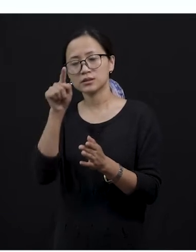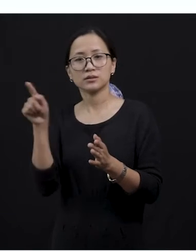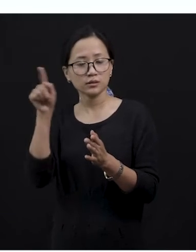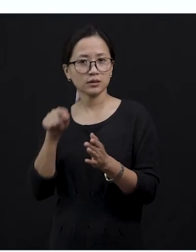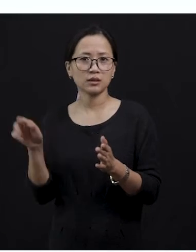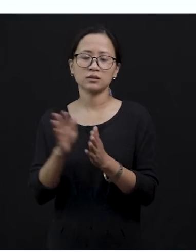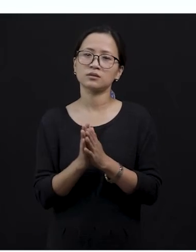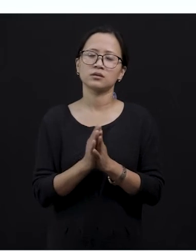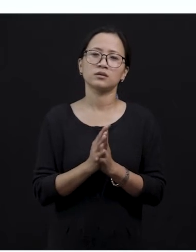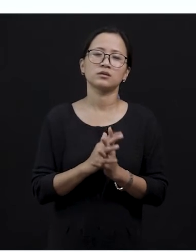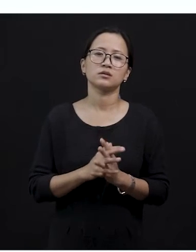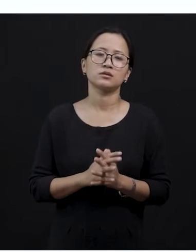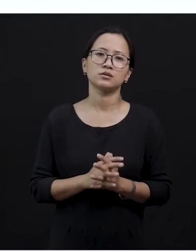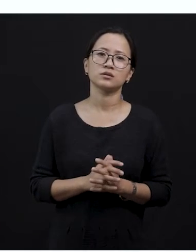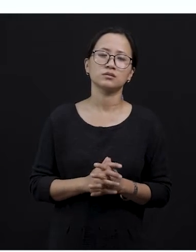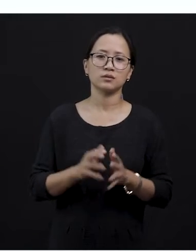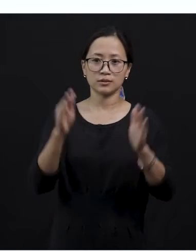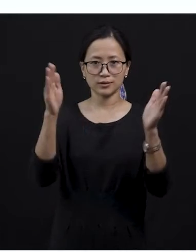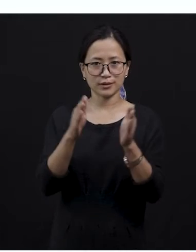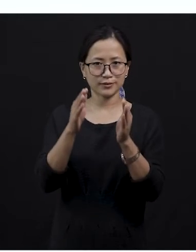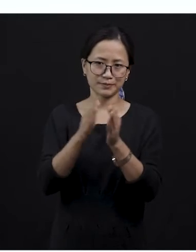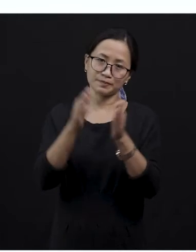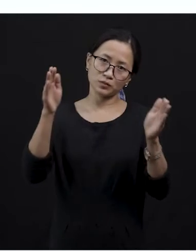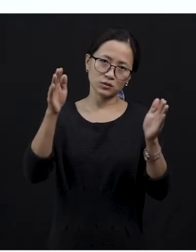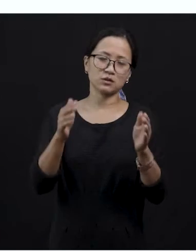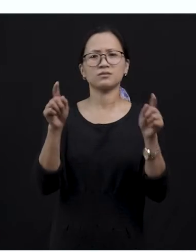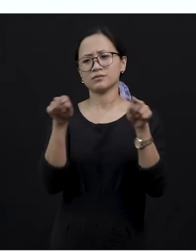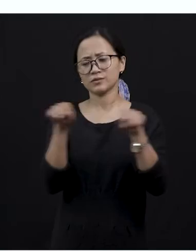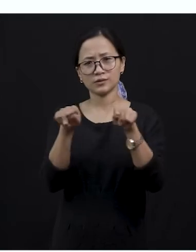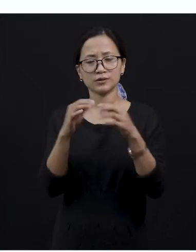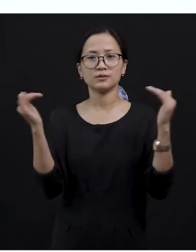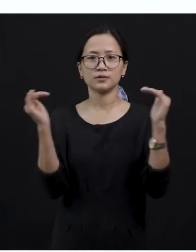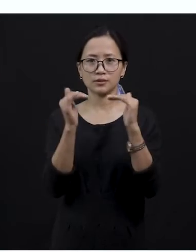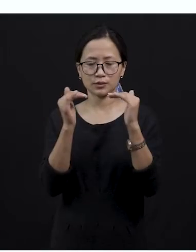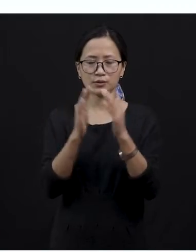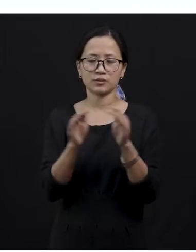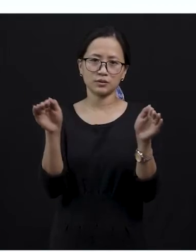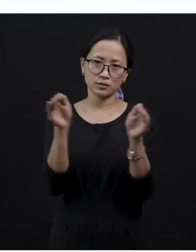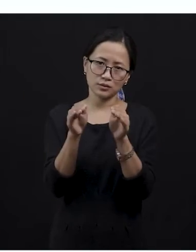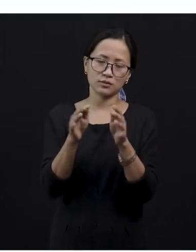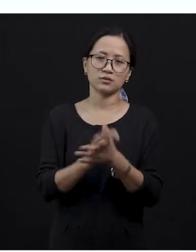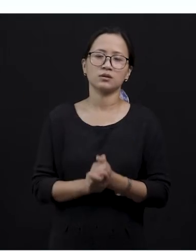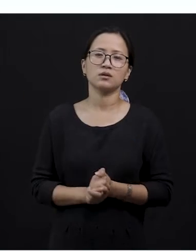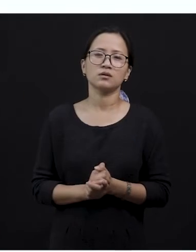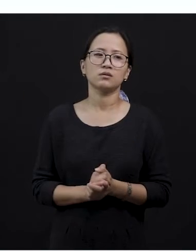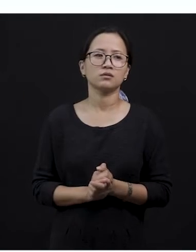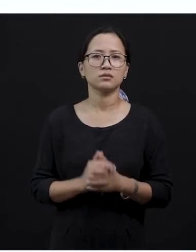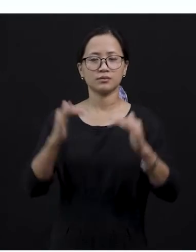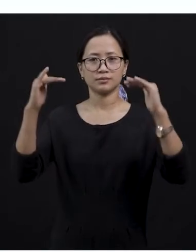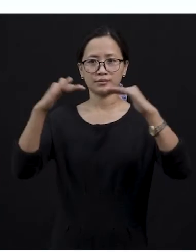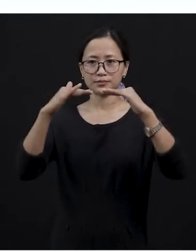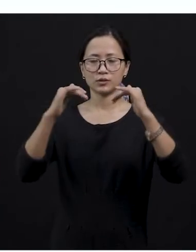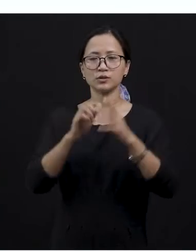this same size, even, that means even, equal, equally inflated balloon. And you balance it like